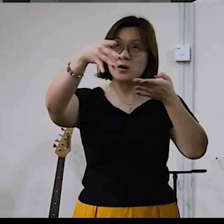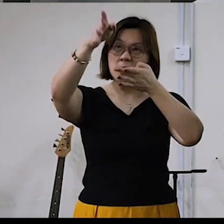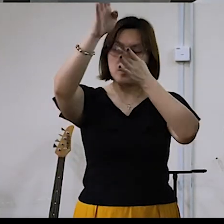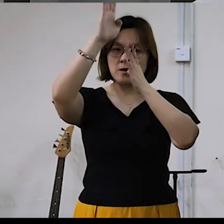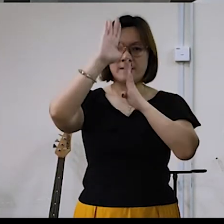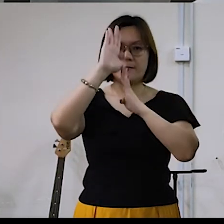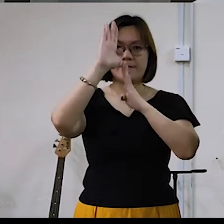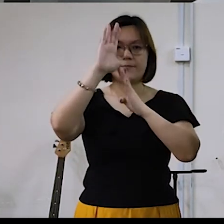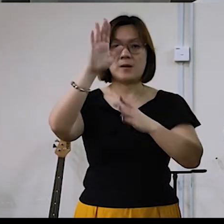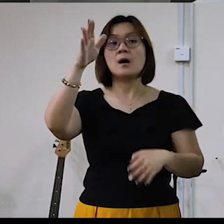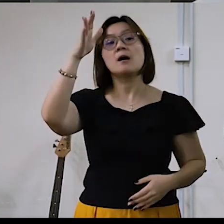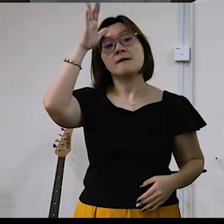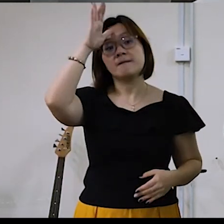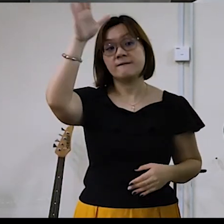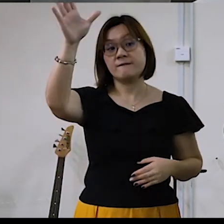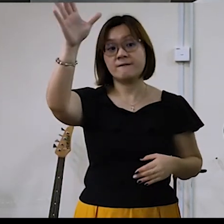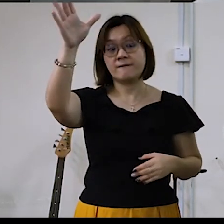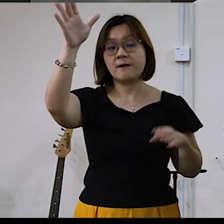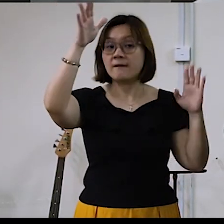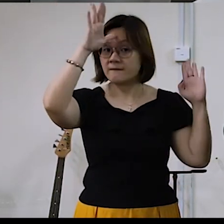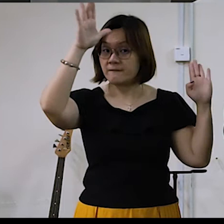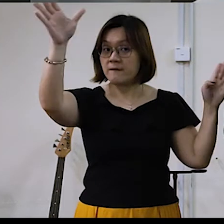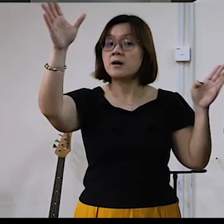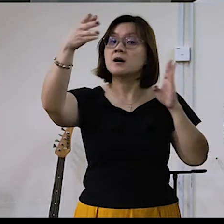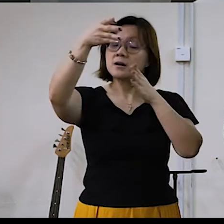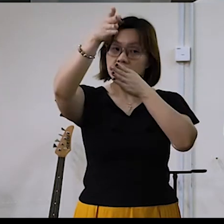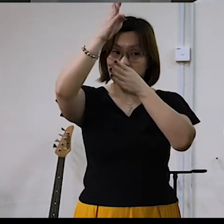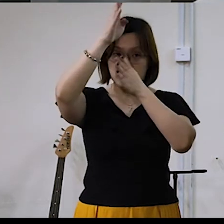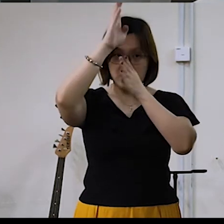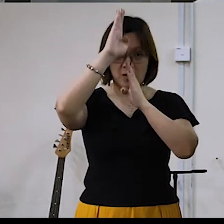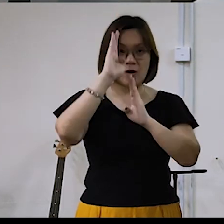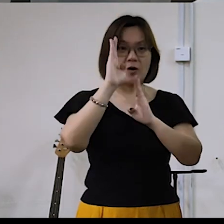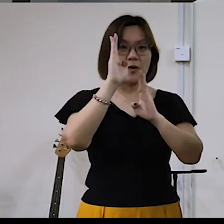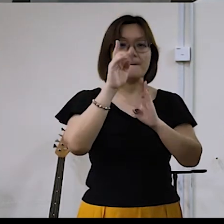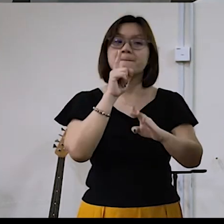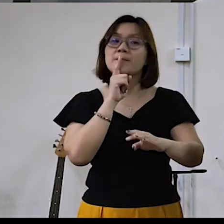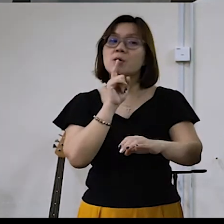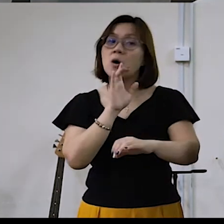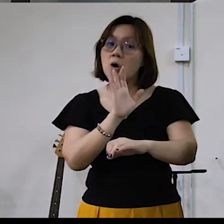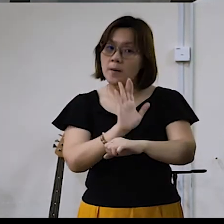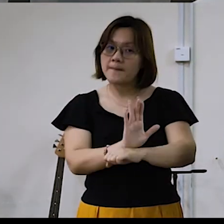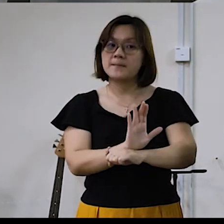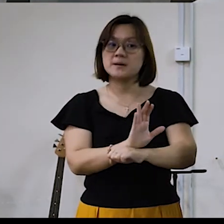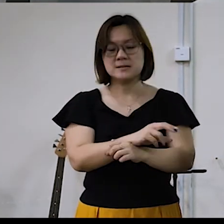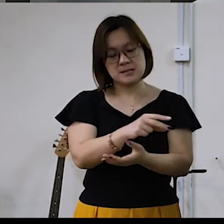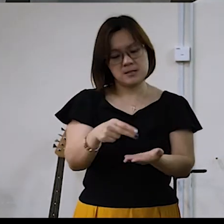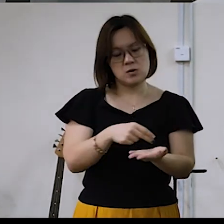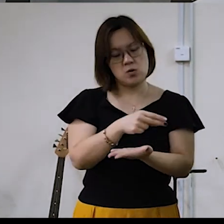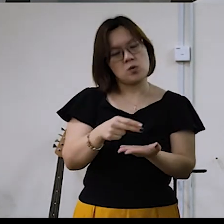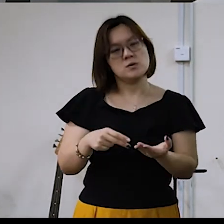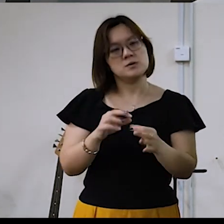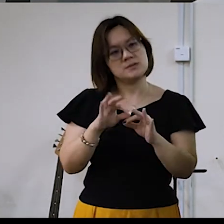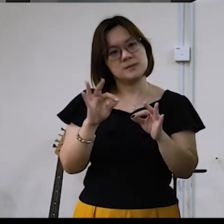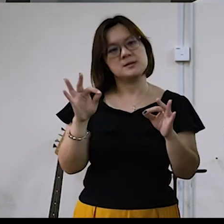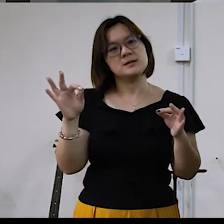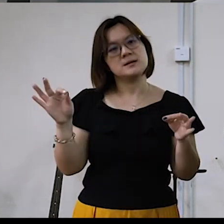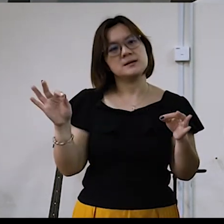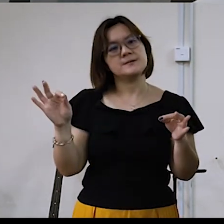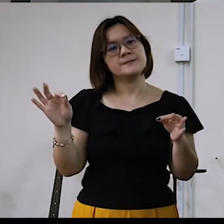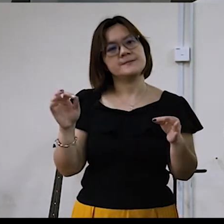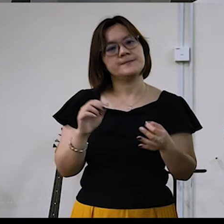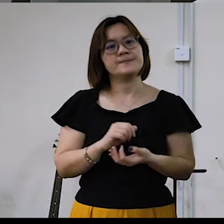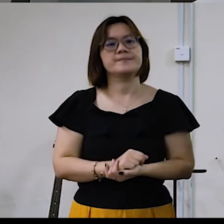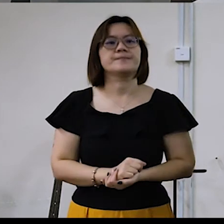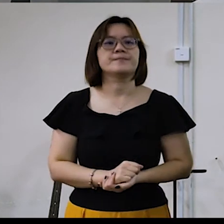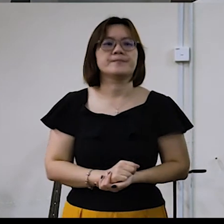which he said, you have heard from me. Verse 5. For John truly baptized with water,